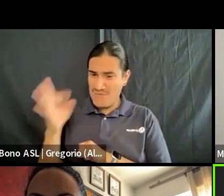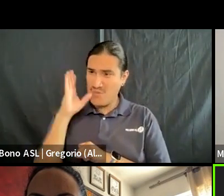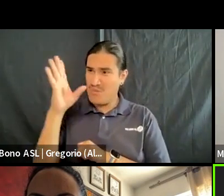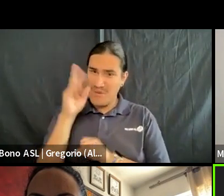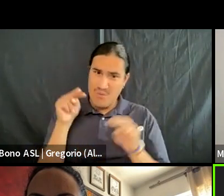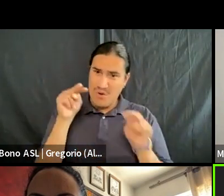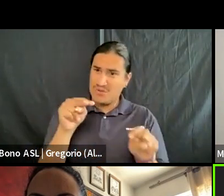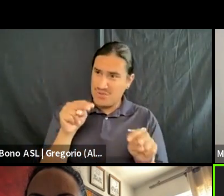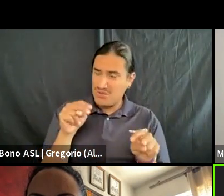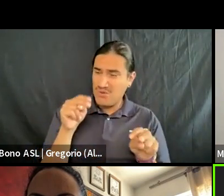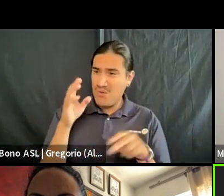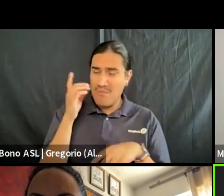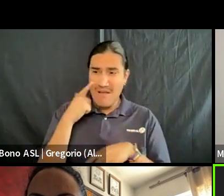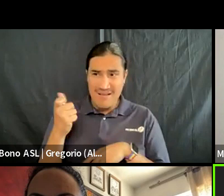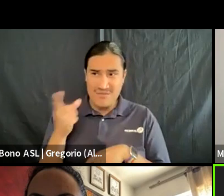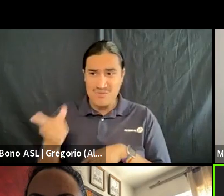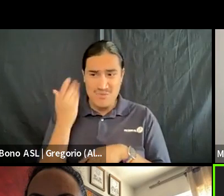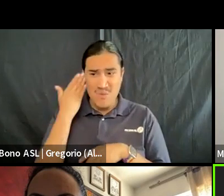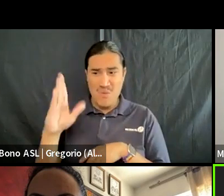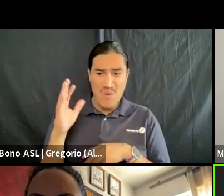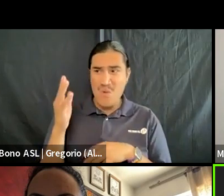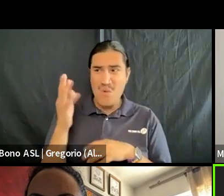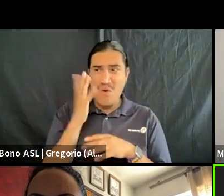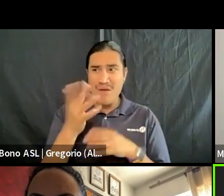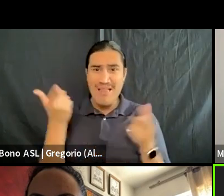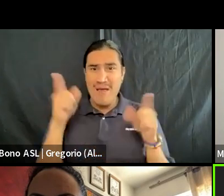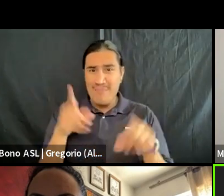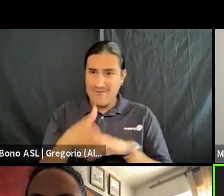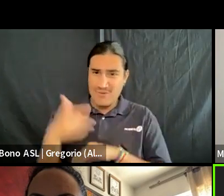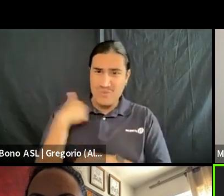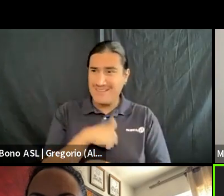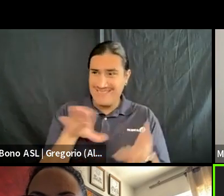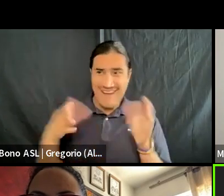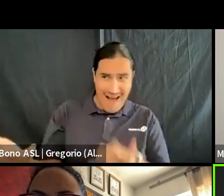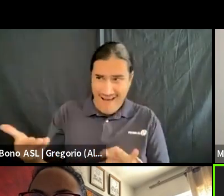watching over because you don't actually know what happens after we die?